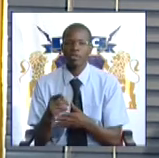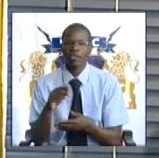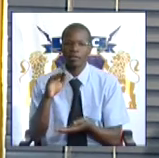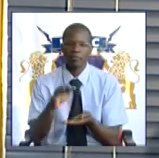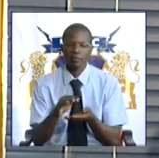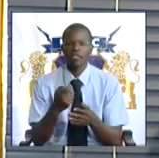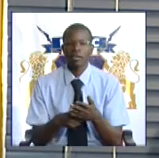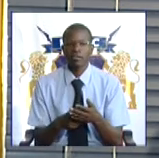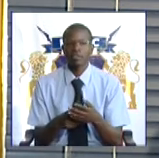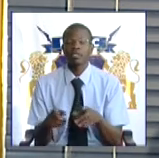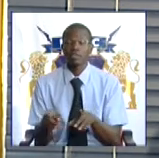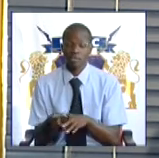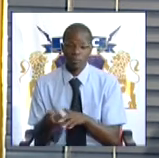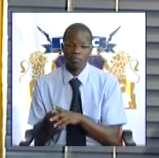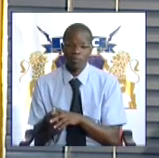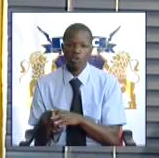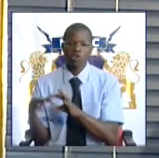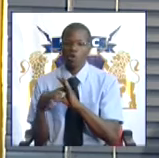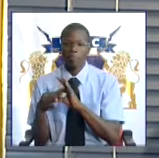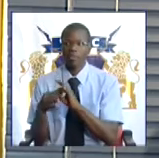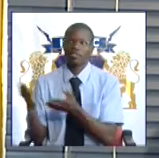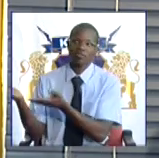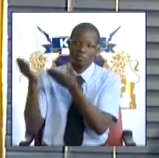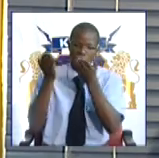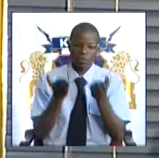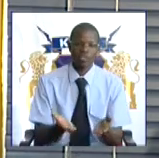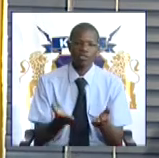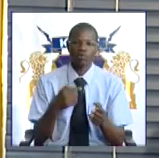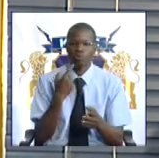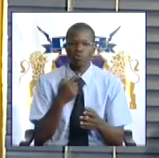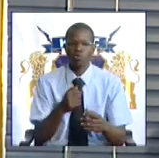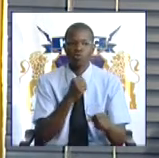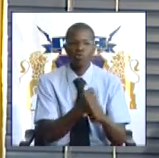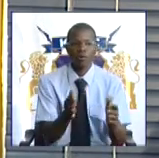collude with officers in order to have their goods undervalued, misdeclared, or diverted